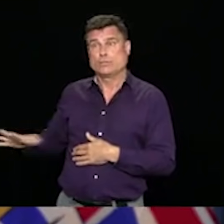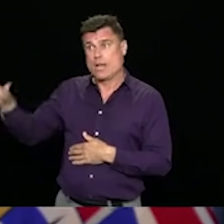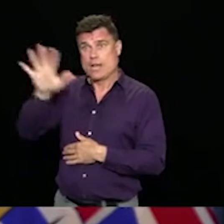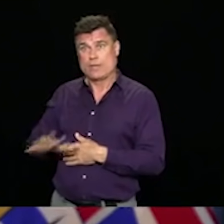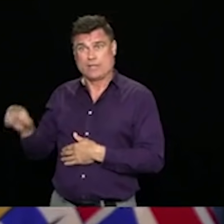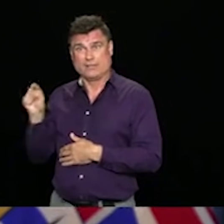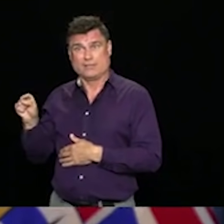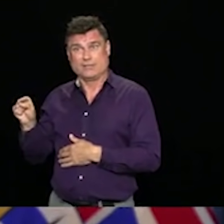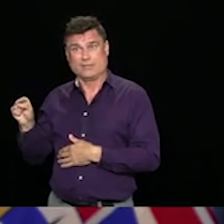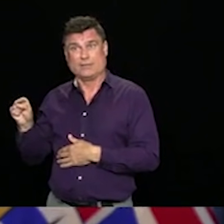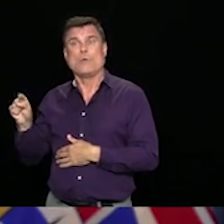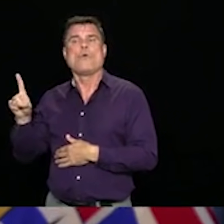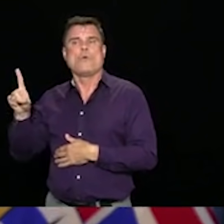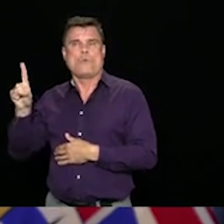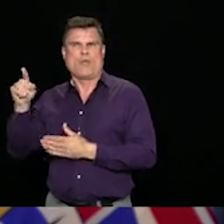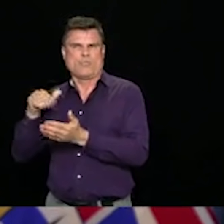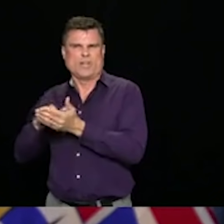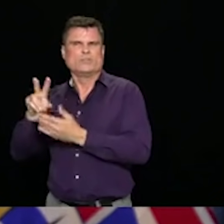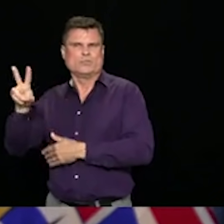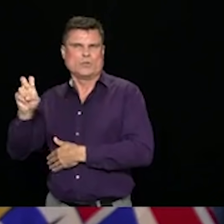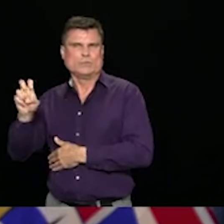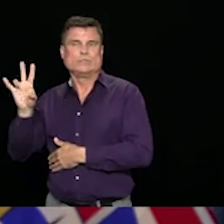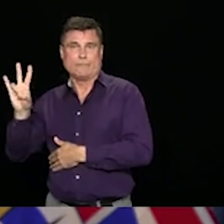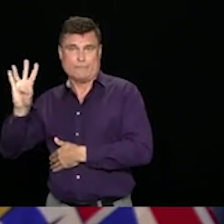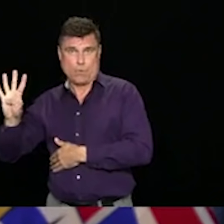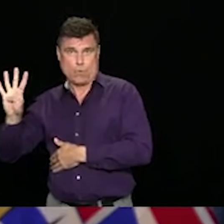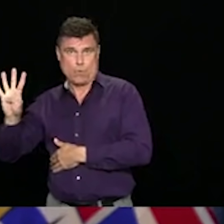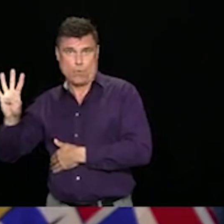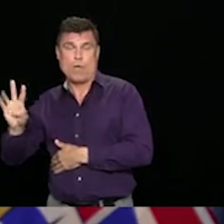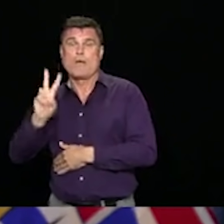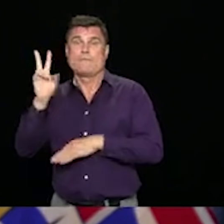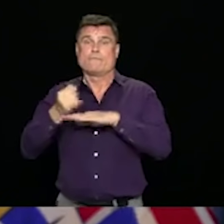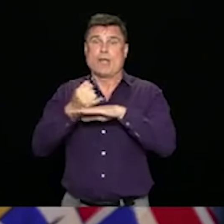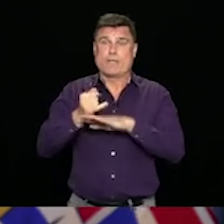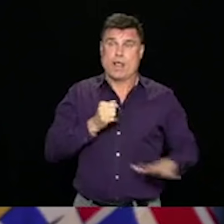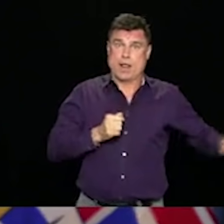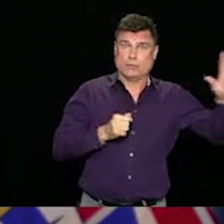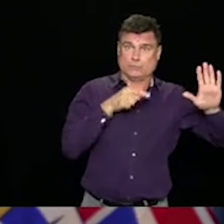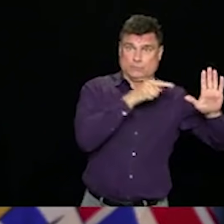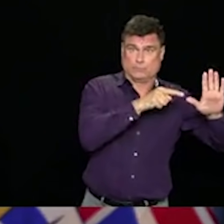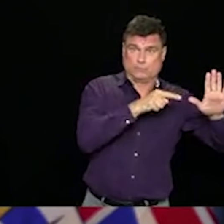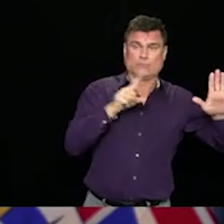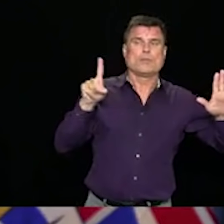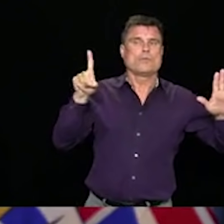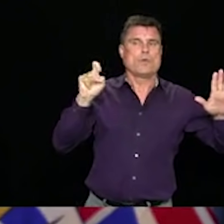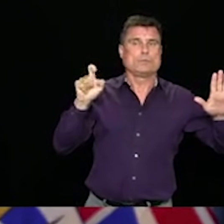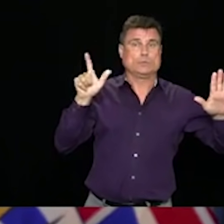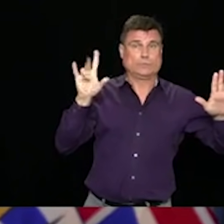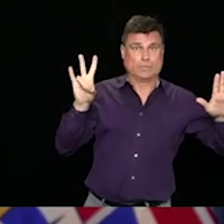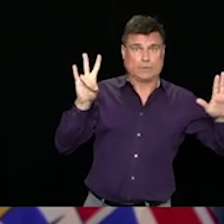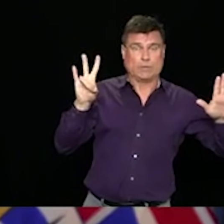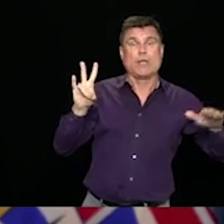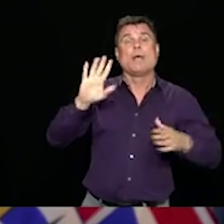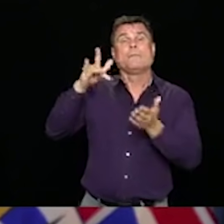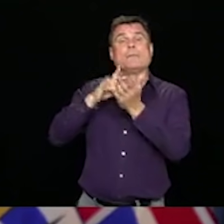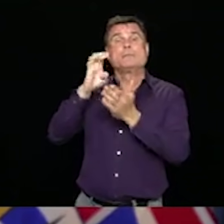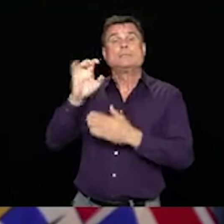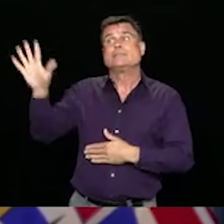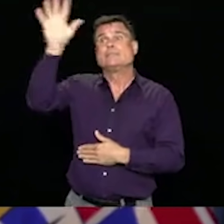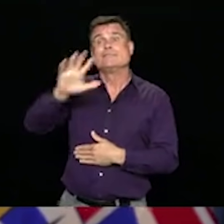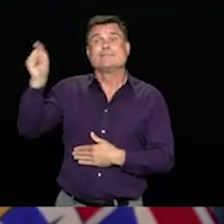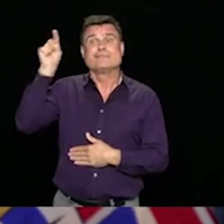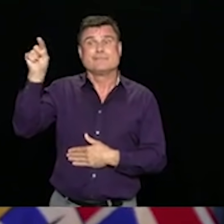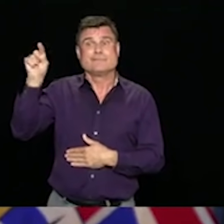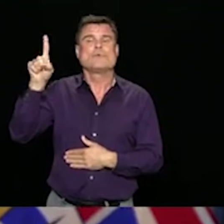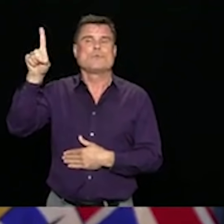Region, 1,274 people in the Fraser Health Region, 127 people in the Vancouver Island